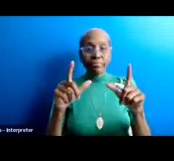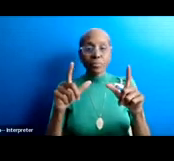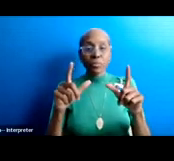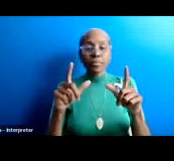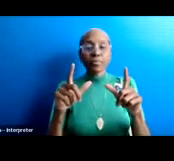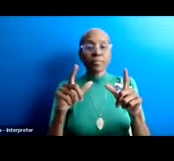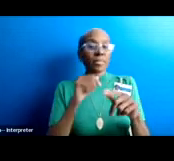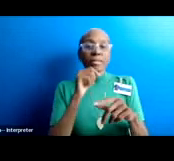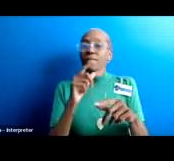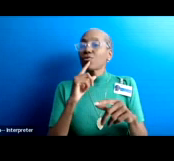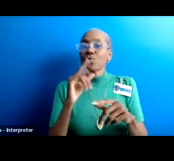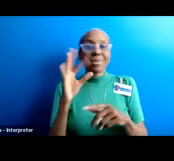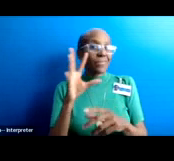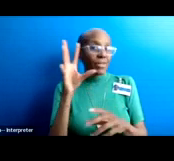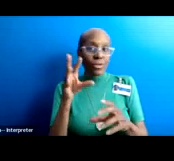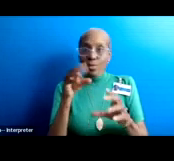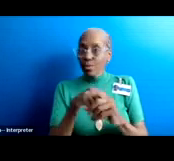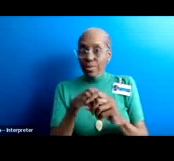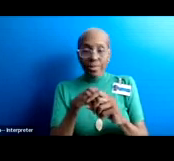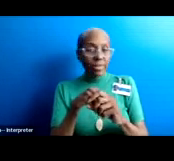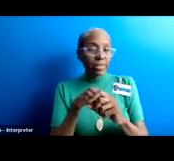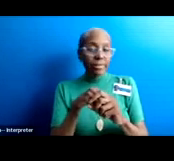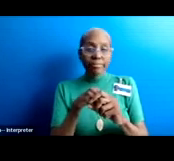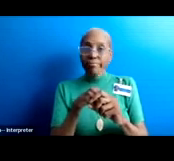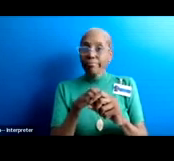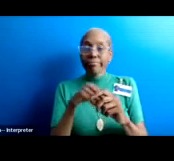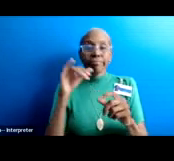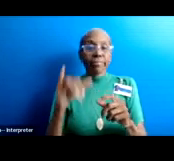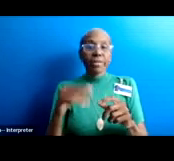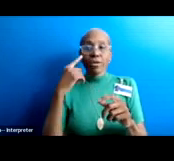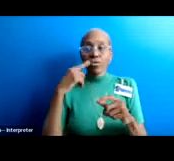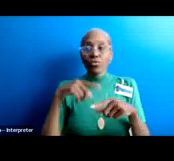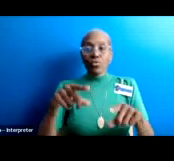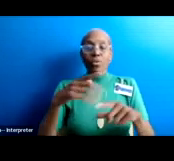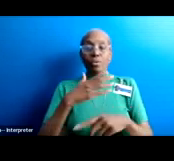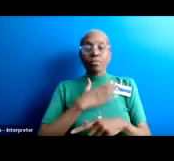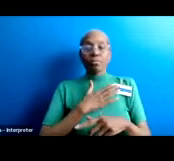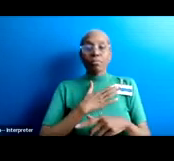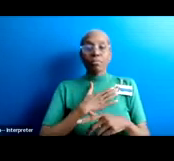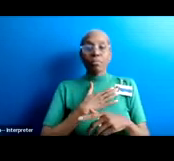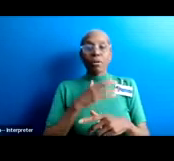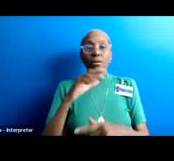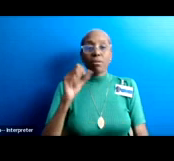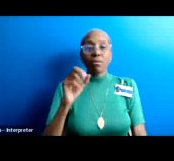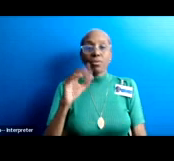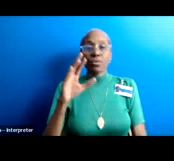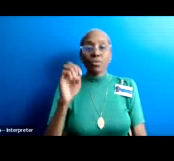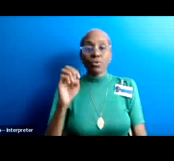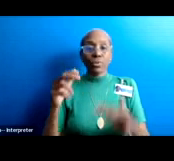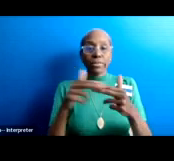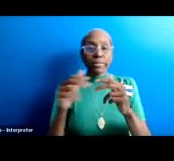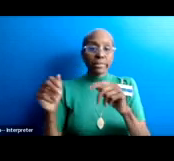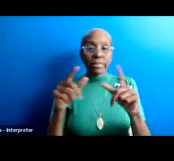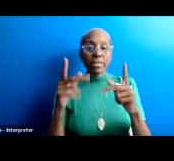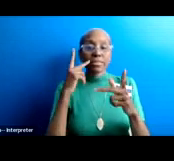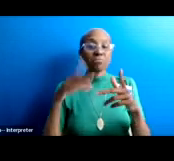and I'm not sure if I included that in my sources slide. So I will see